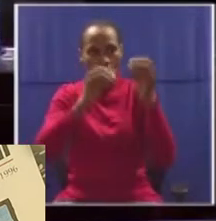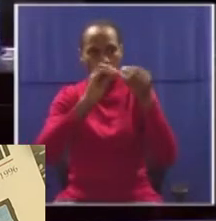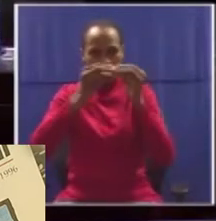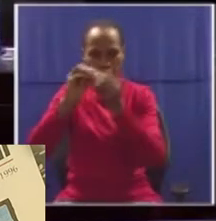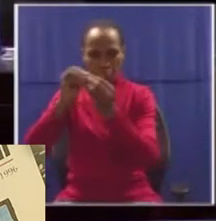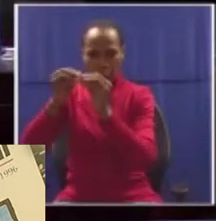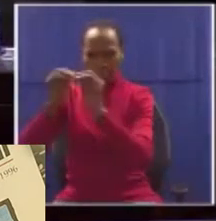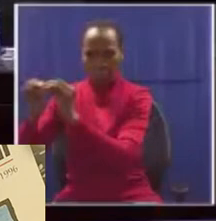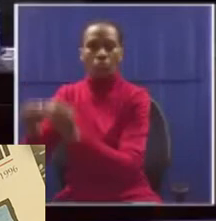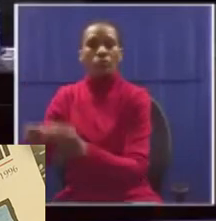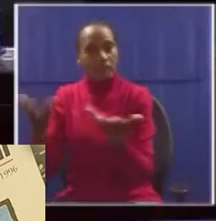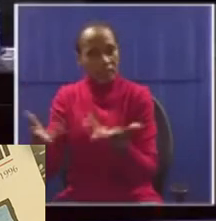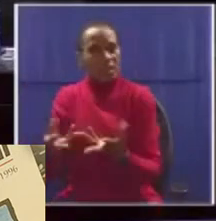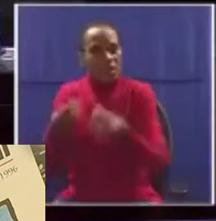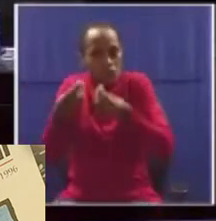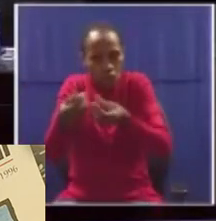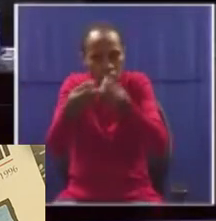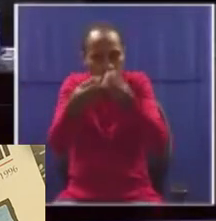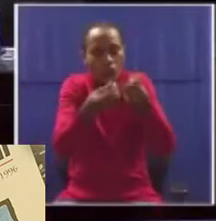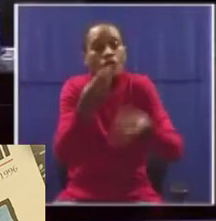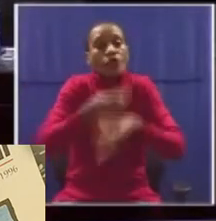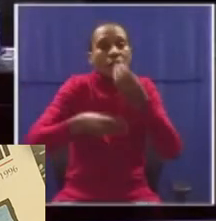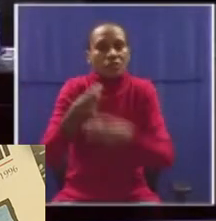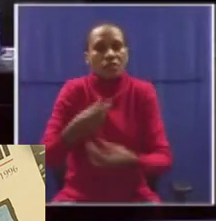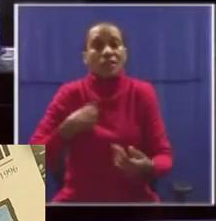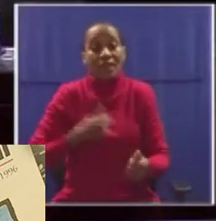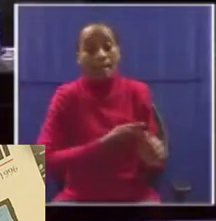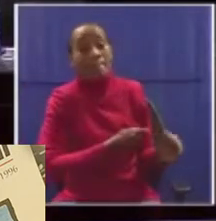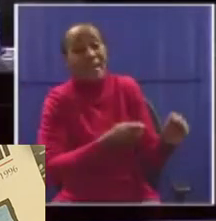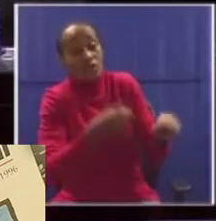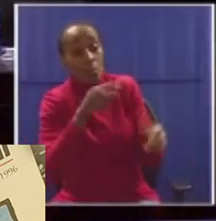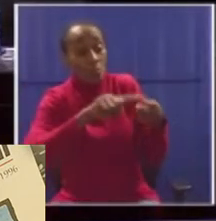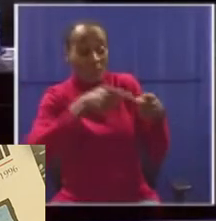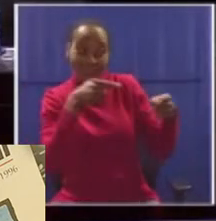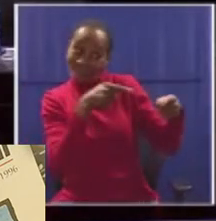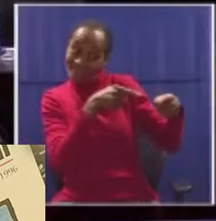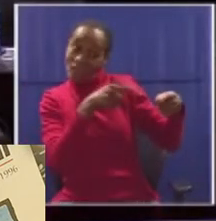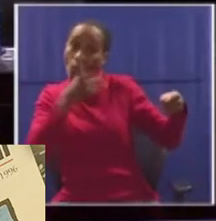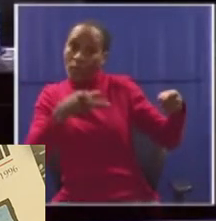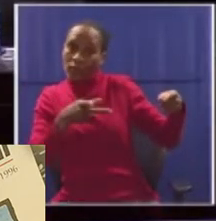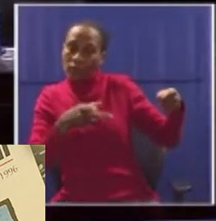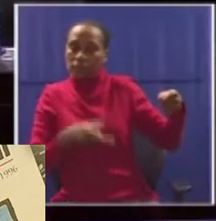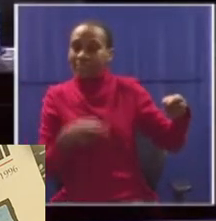I'm going to come back to this point what have we done in order to strengthen these institutions